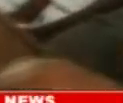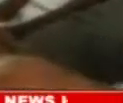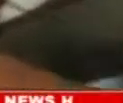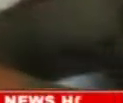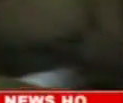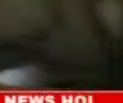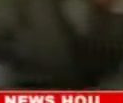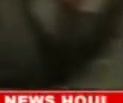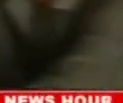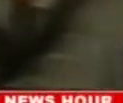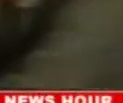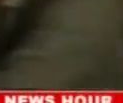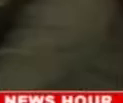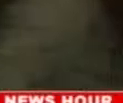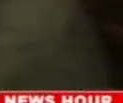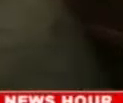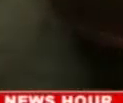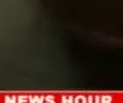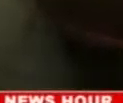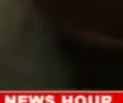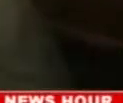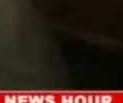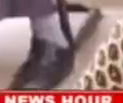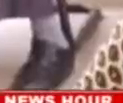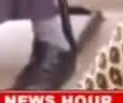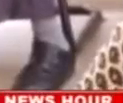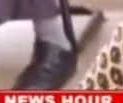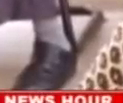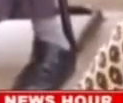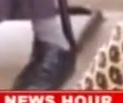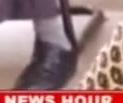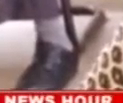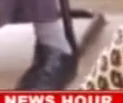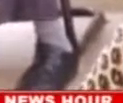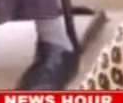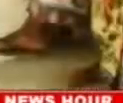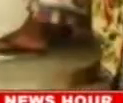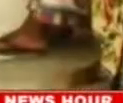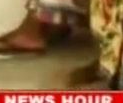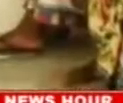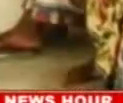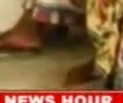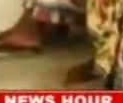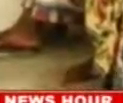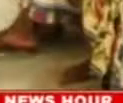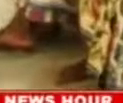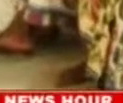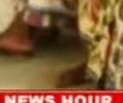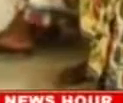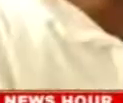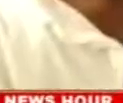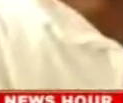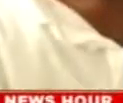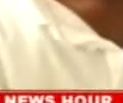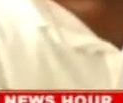Director of Church Life and Nature of the Dangme Tongu Presbytery, Reverend Nakote, gave a